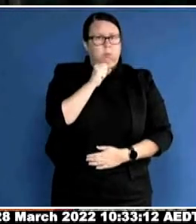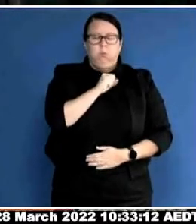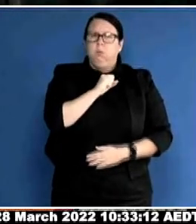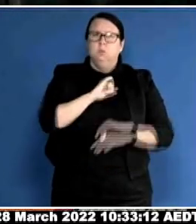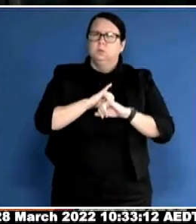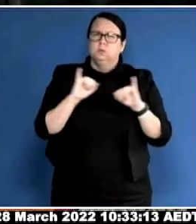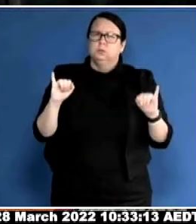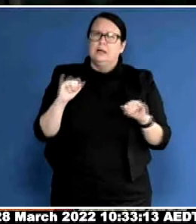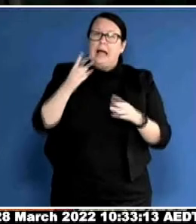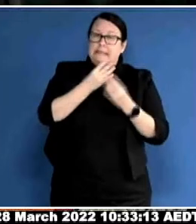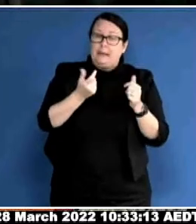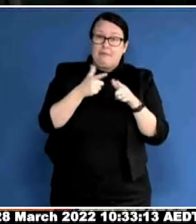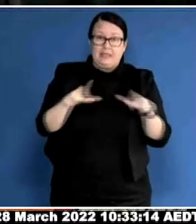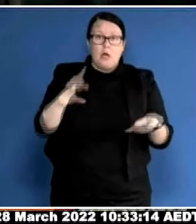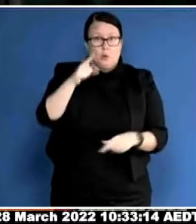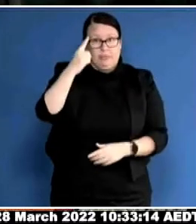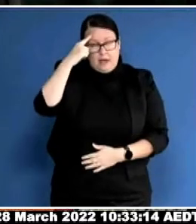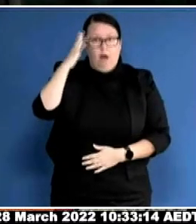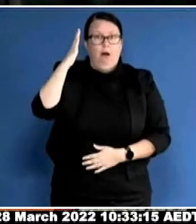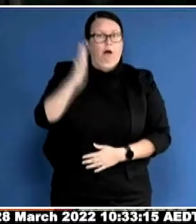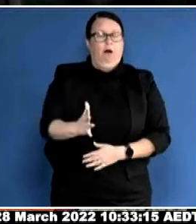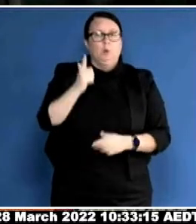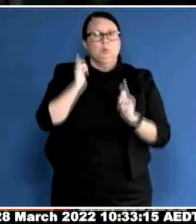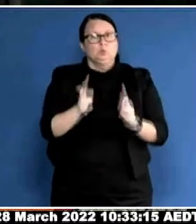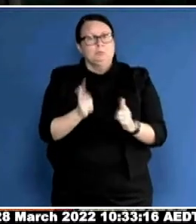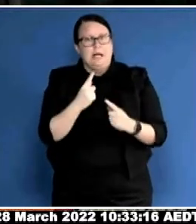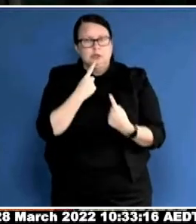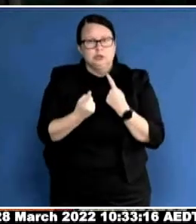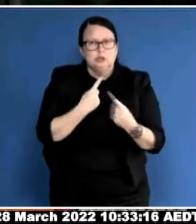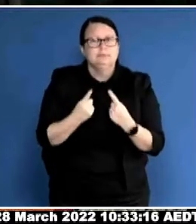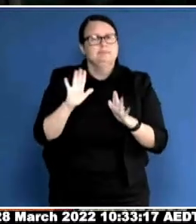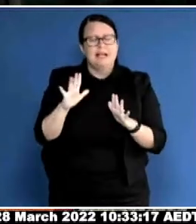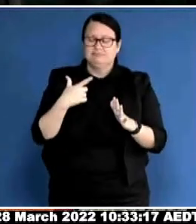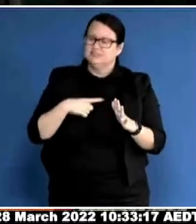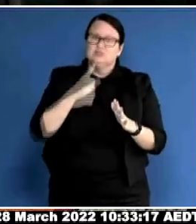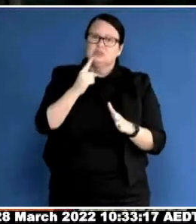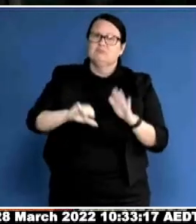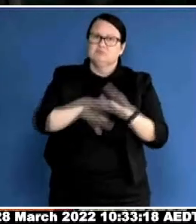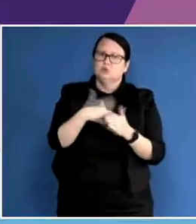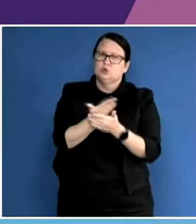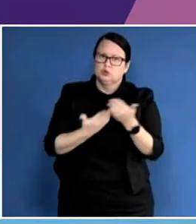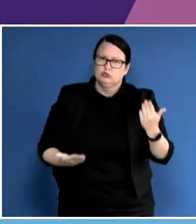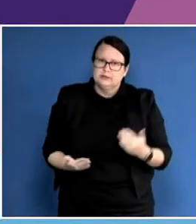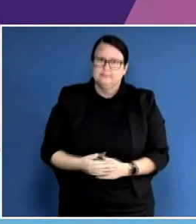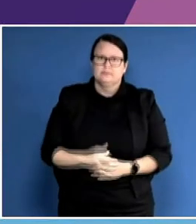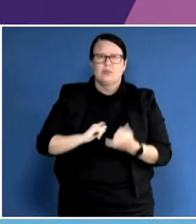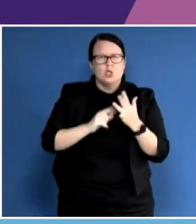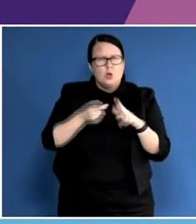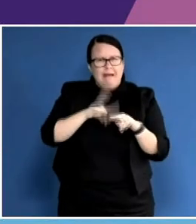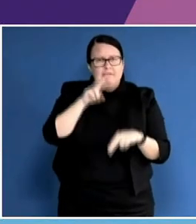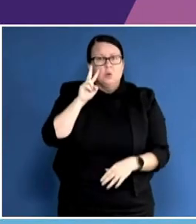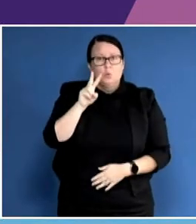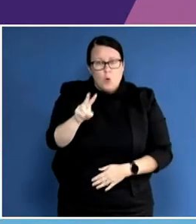language explicit. So I'll put up the slide again. These are the contact numbers for anyone who feels that they